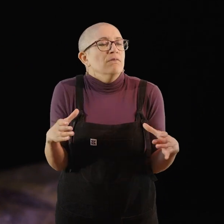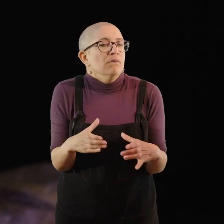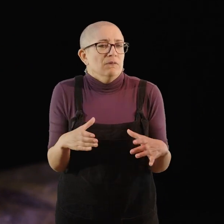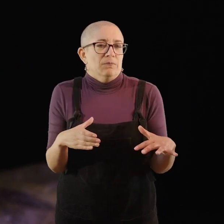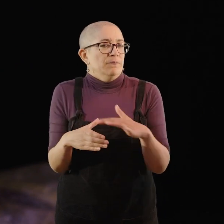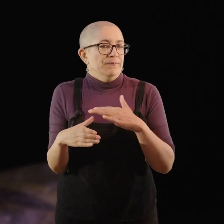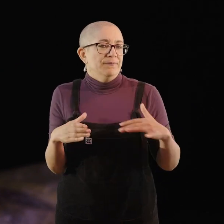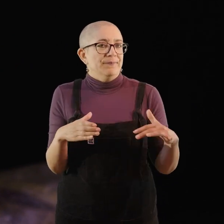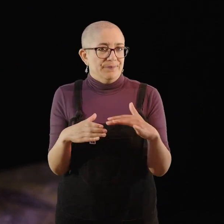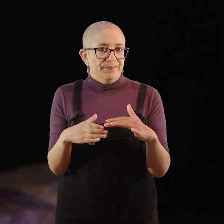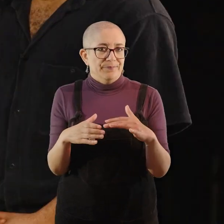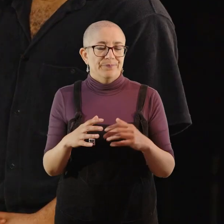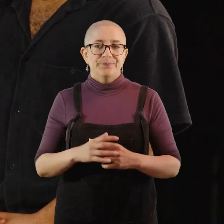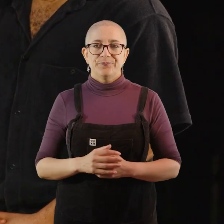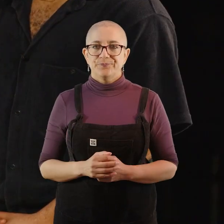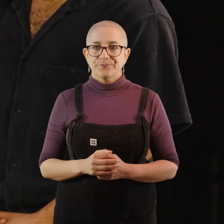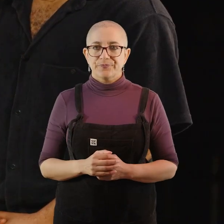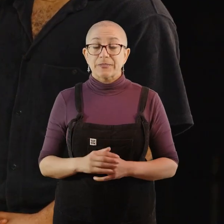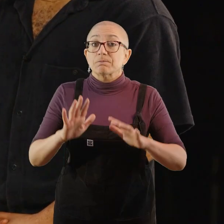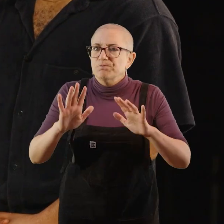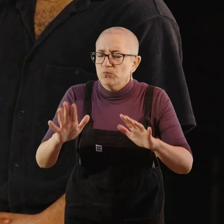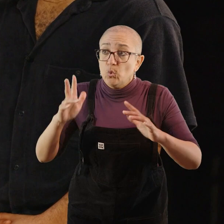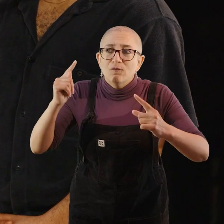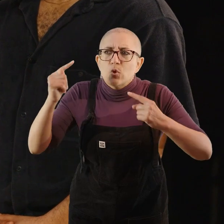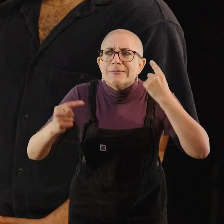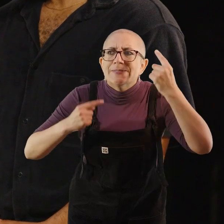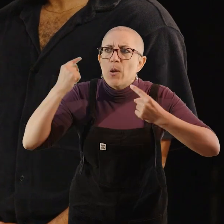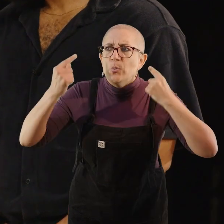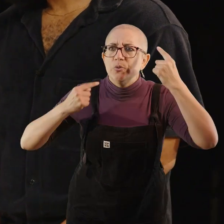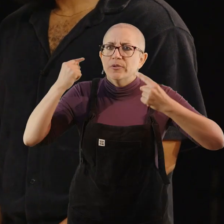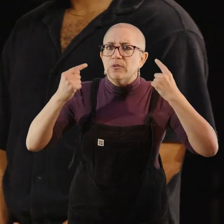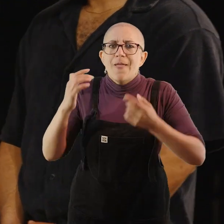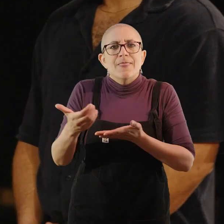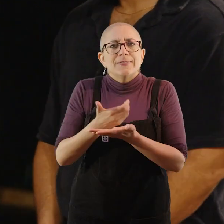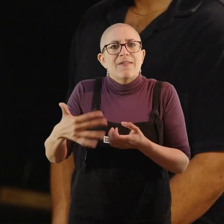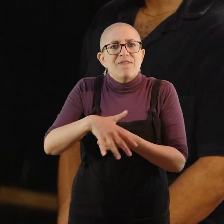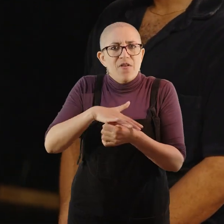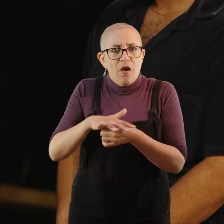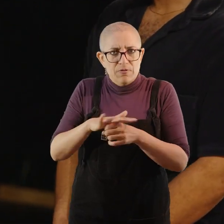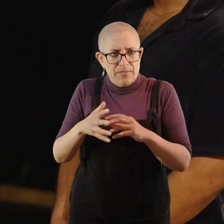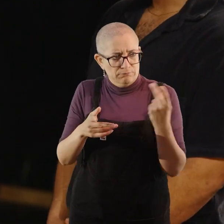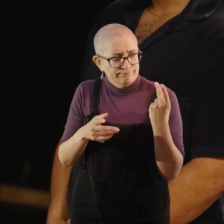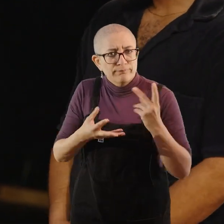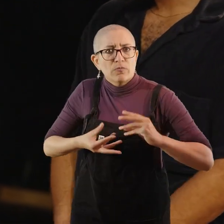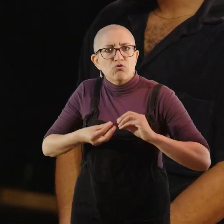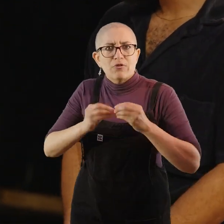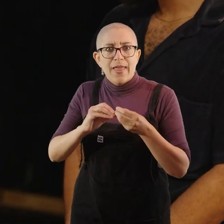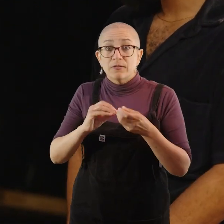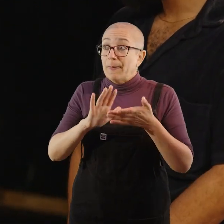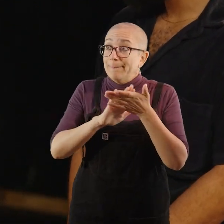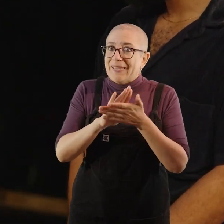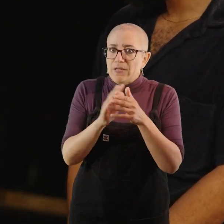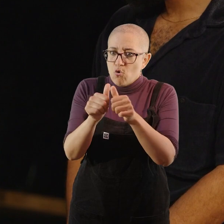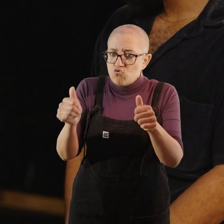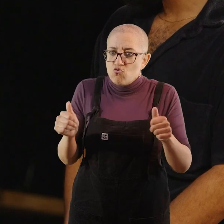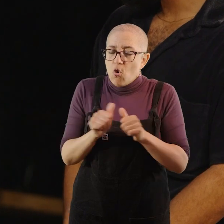Yeah. In terms of sound as well, the safe environment that we're creating, is it that, this room is